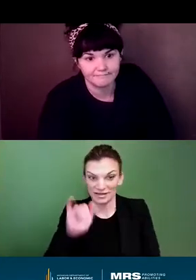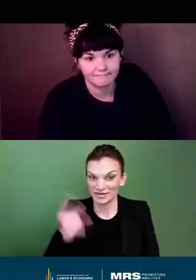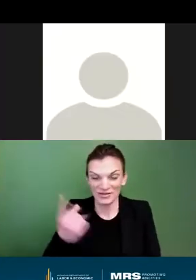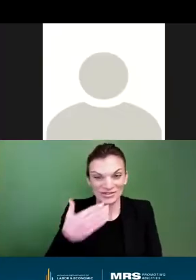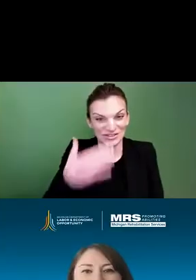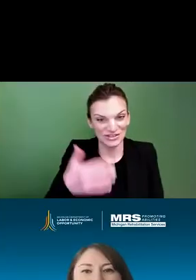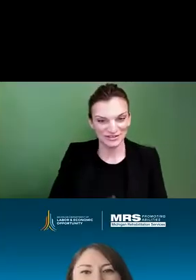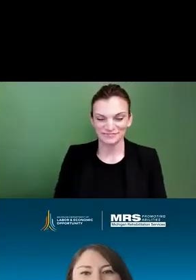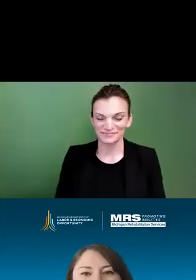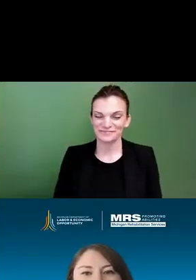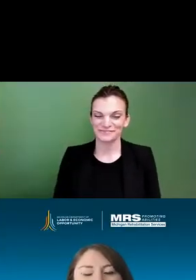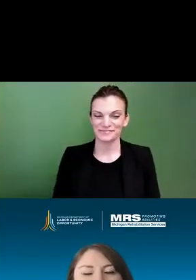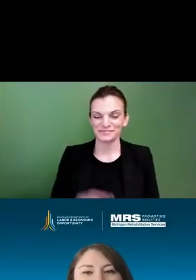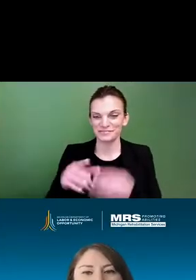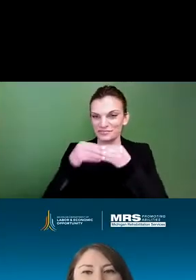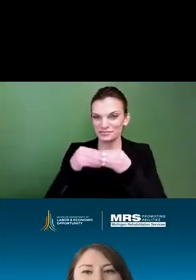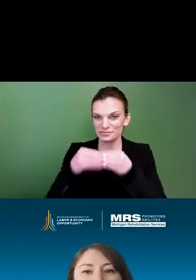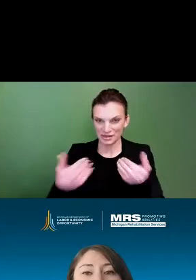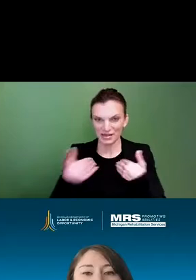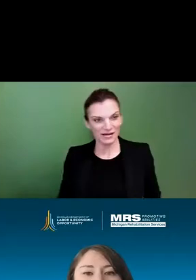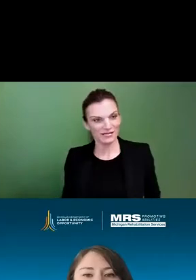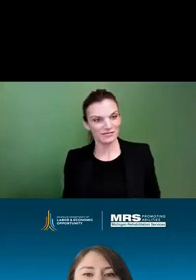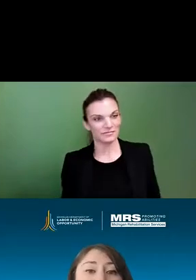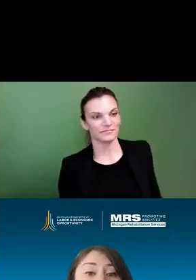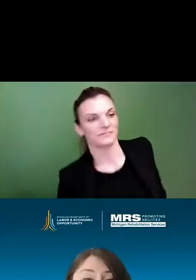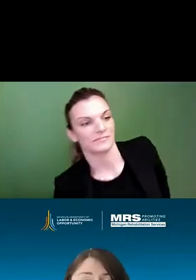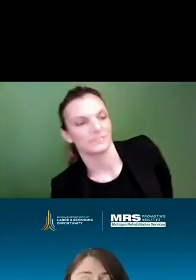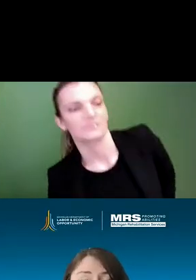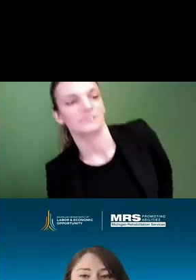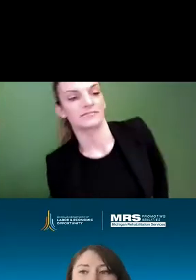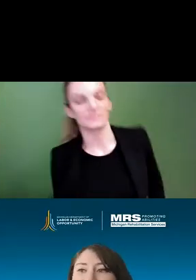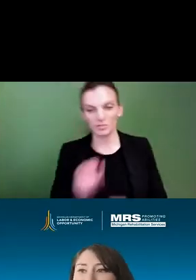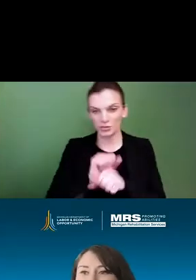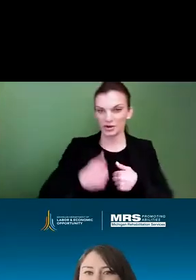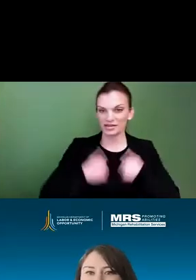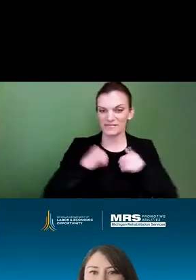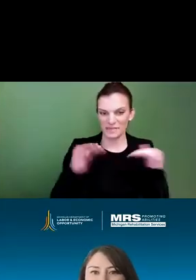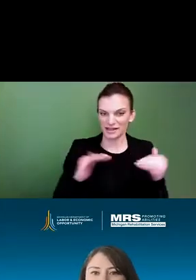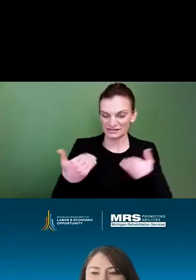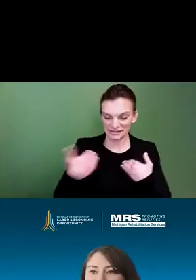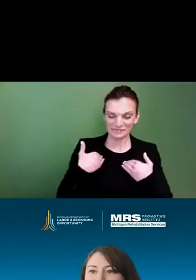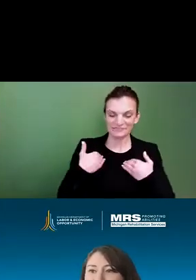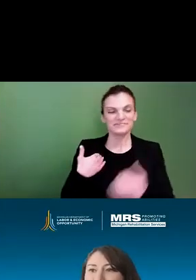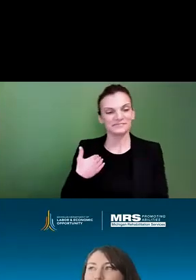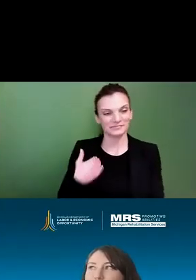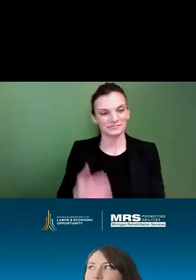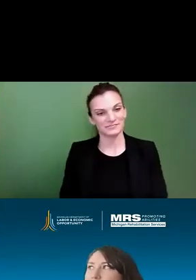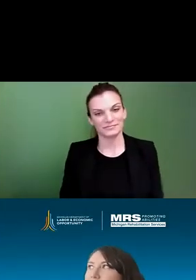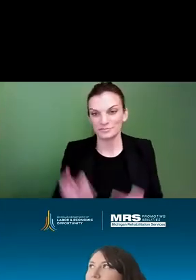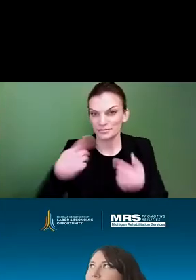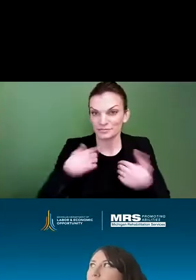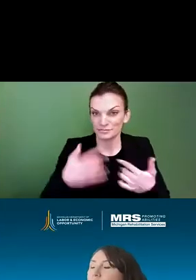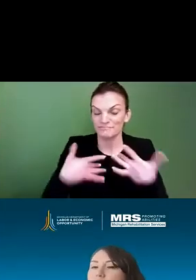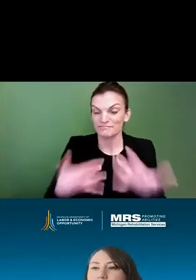awesome. Flexibility with a work and life balance. Think of it this way. We have